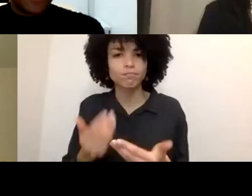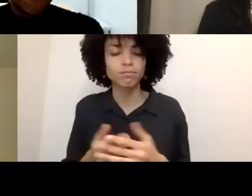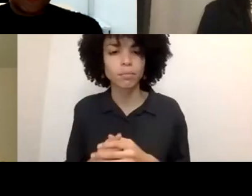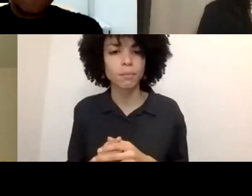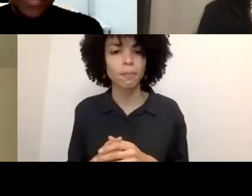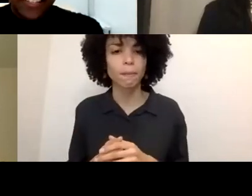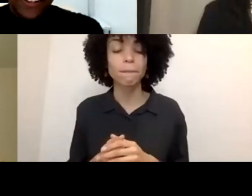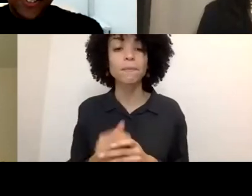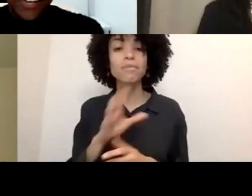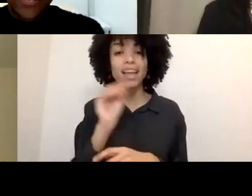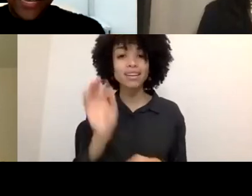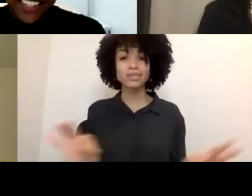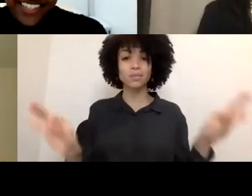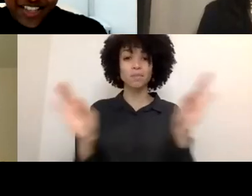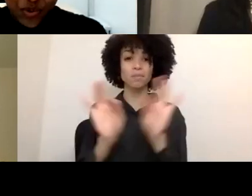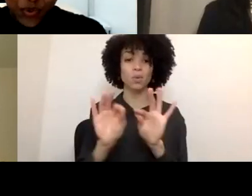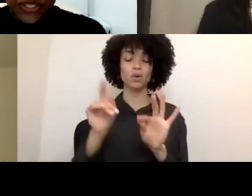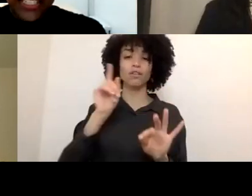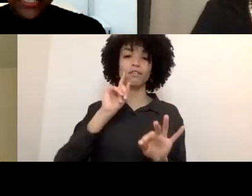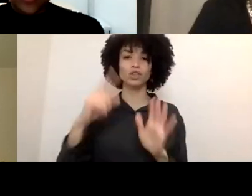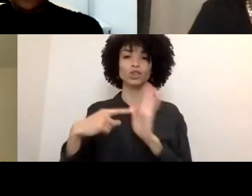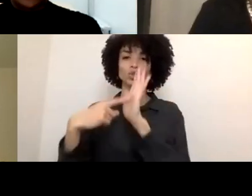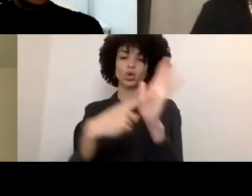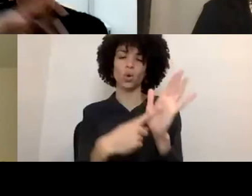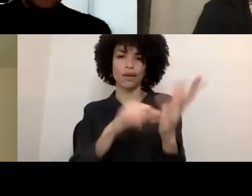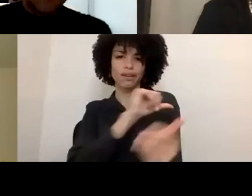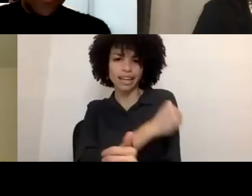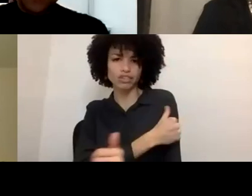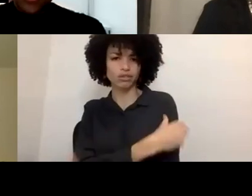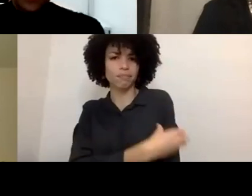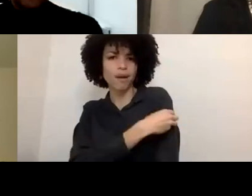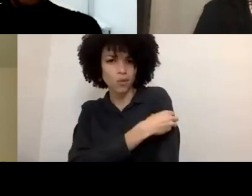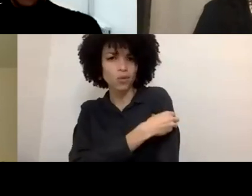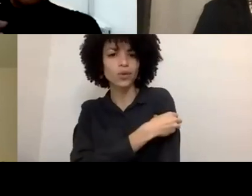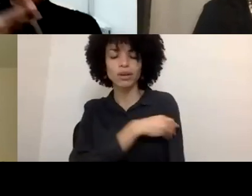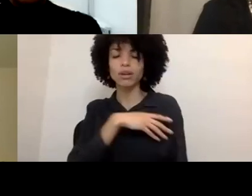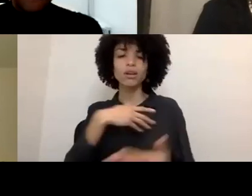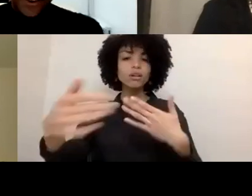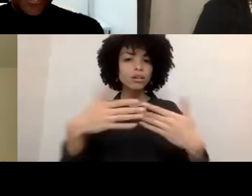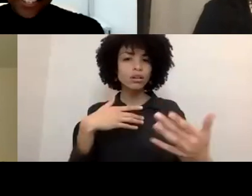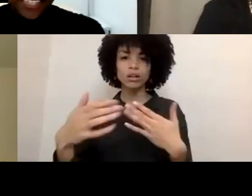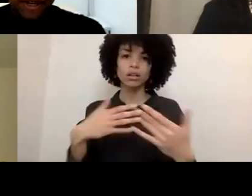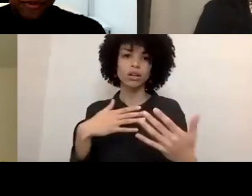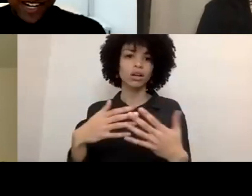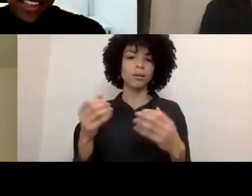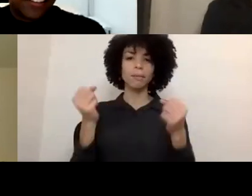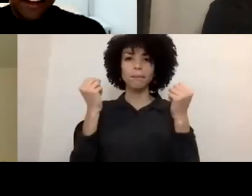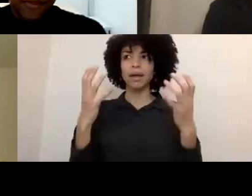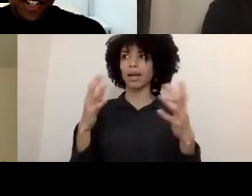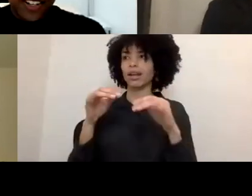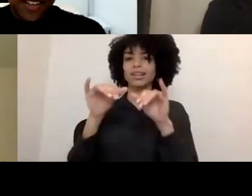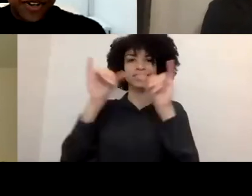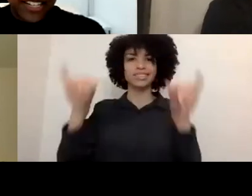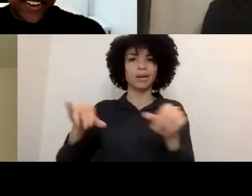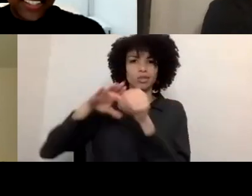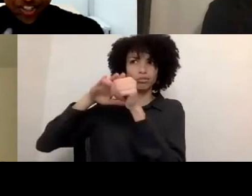really important means of exercising agency in the world, sort of despite all the sort of the compounding effects of systemic oppression that a lot of